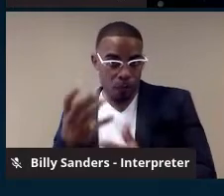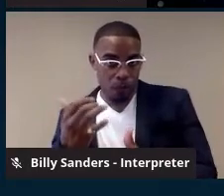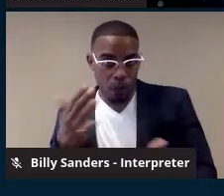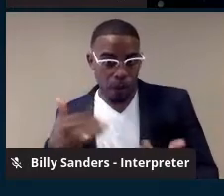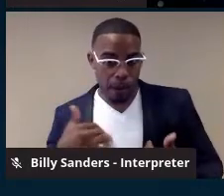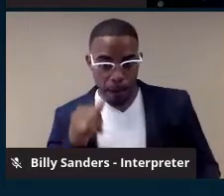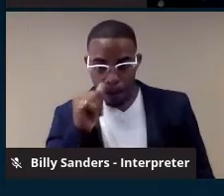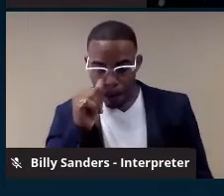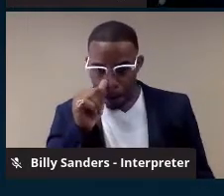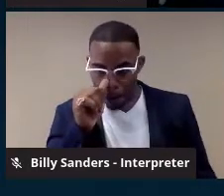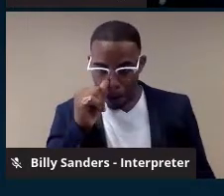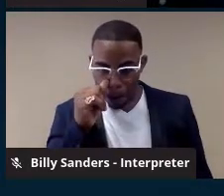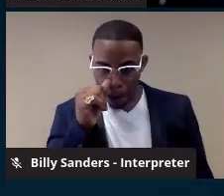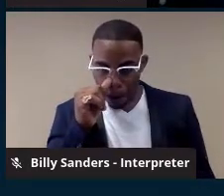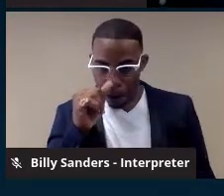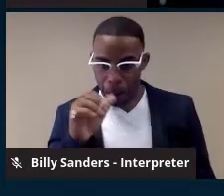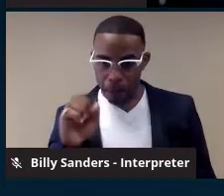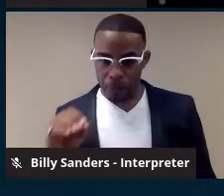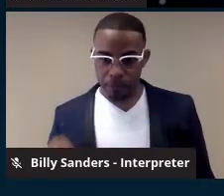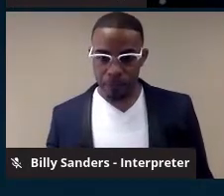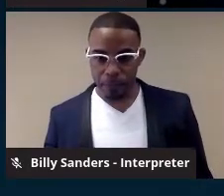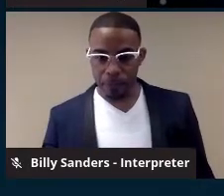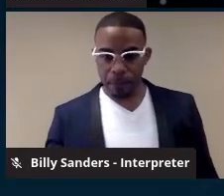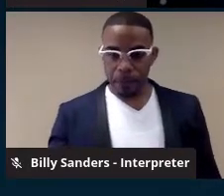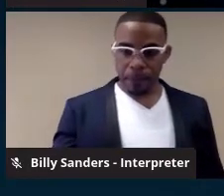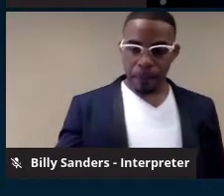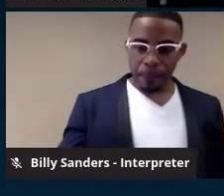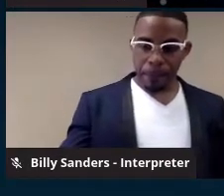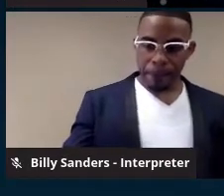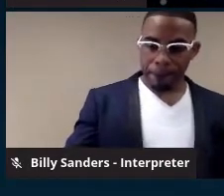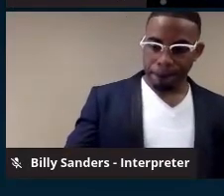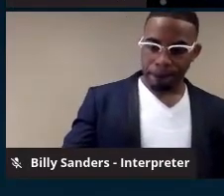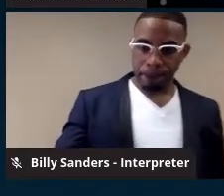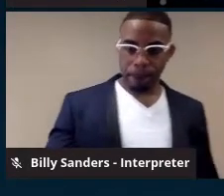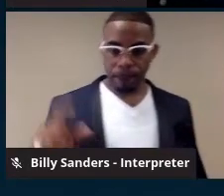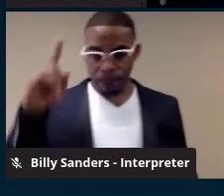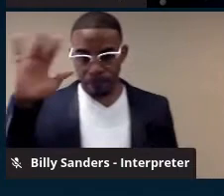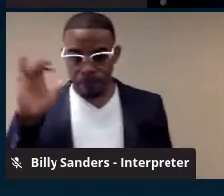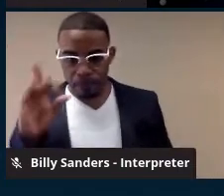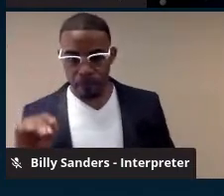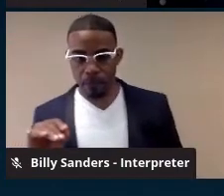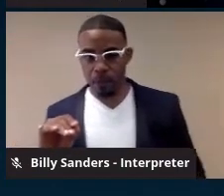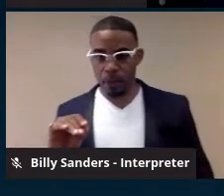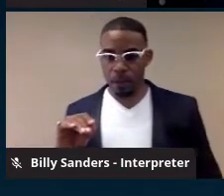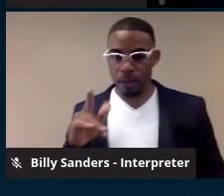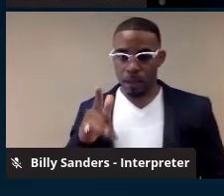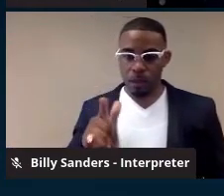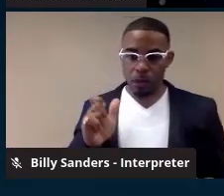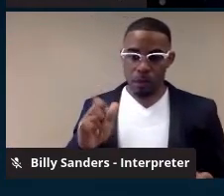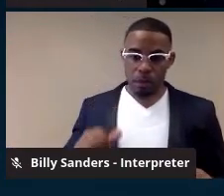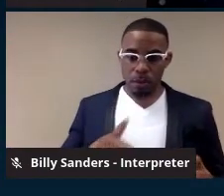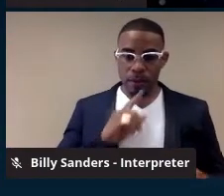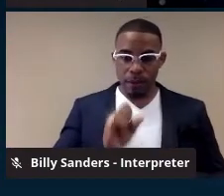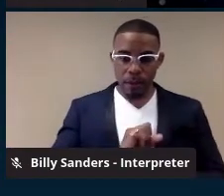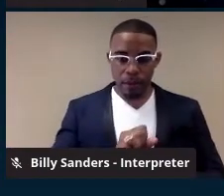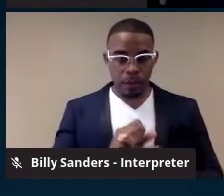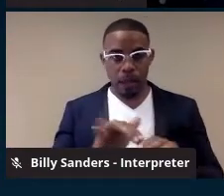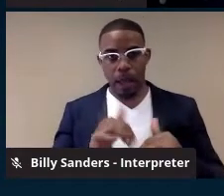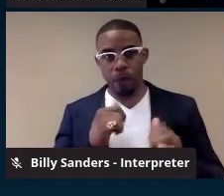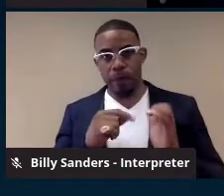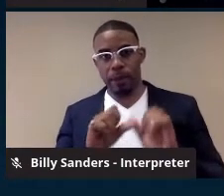got to. So what I thought I would do is just have a quick look at showing how we